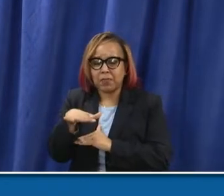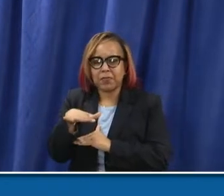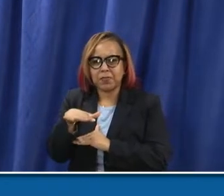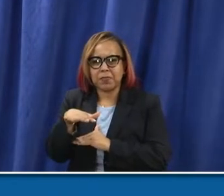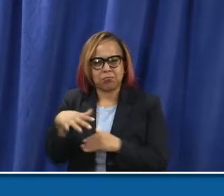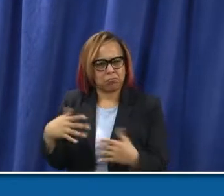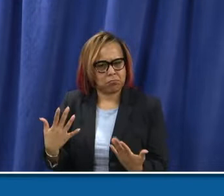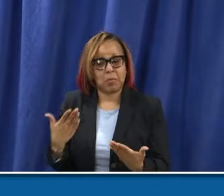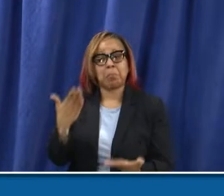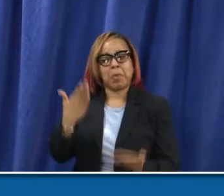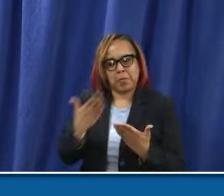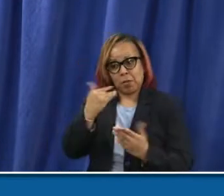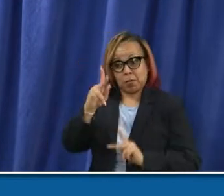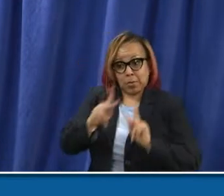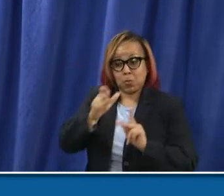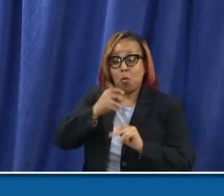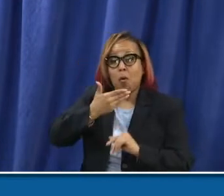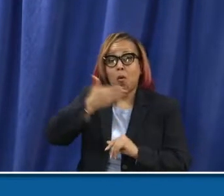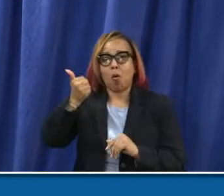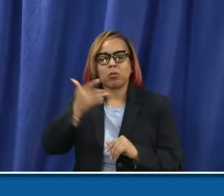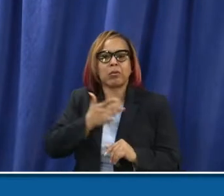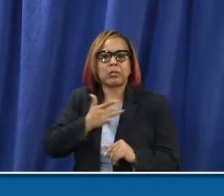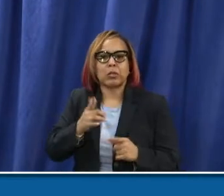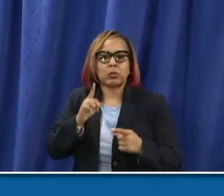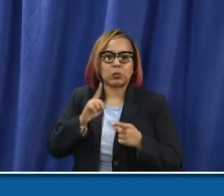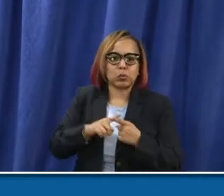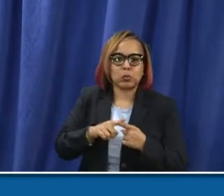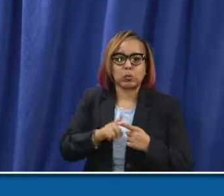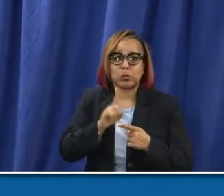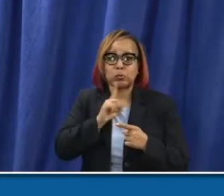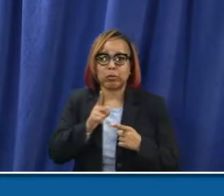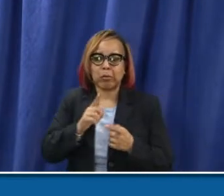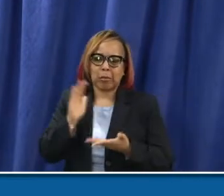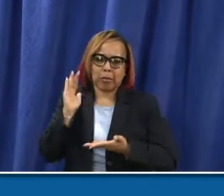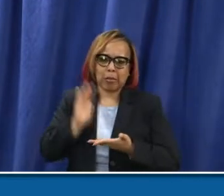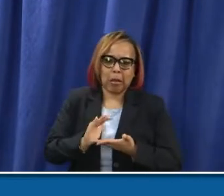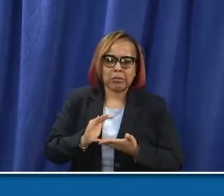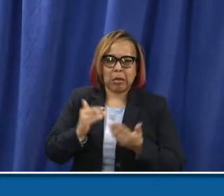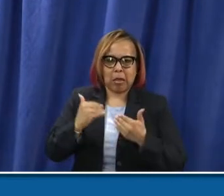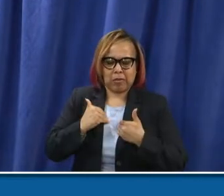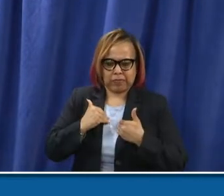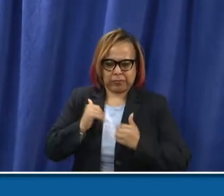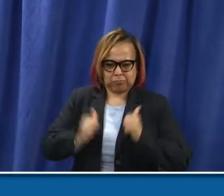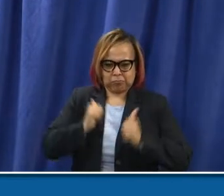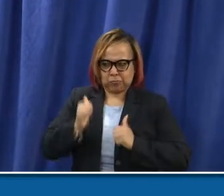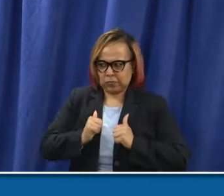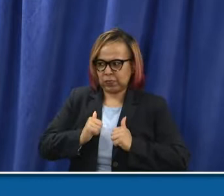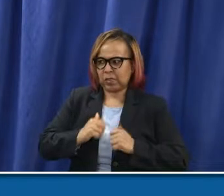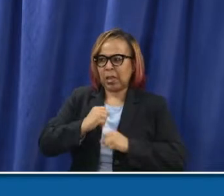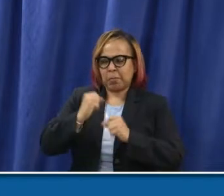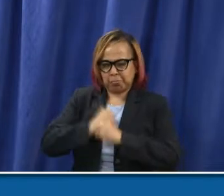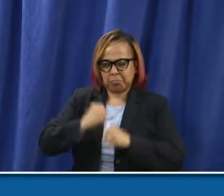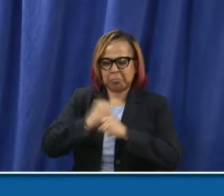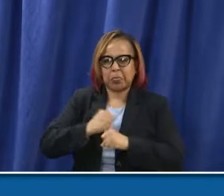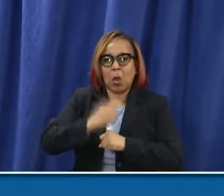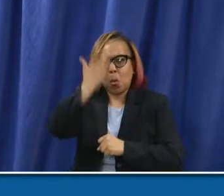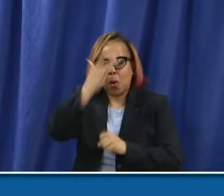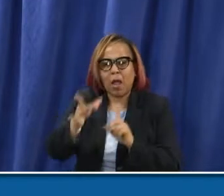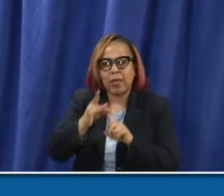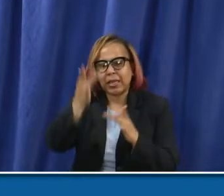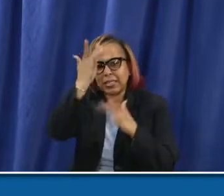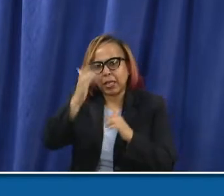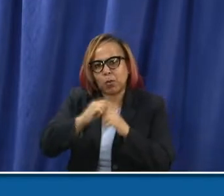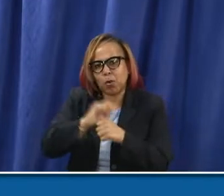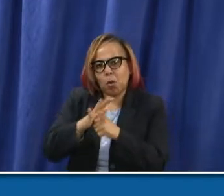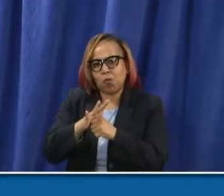that's probably because people who are older tend to mount a less aggressive immune response. It's some of why they get sicker with COVID, but it also means